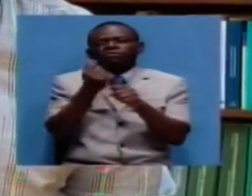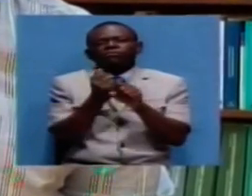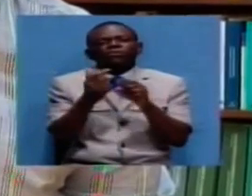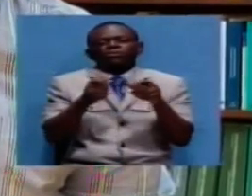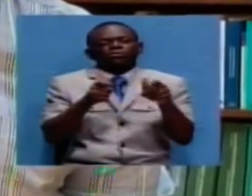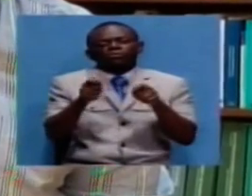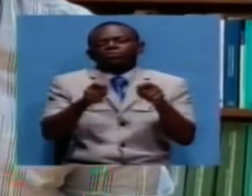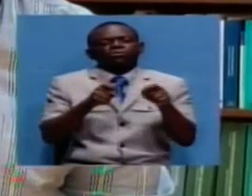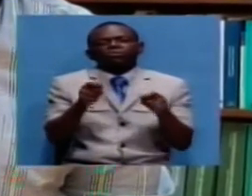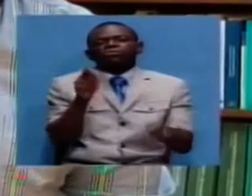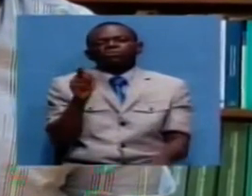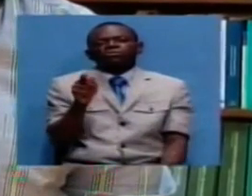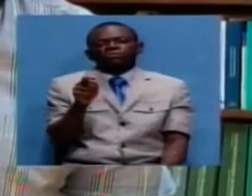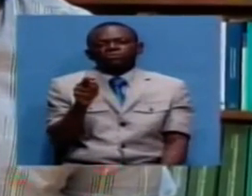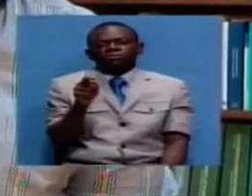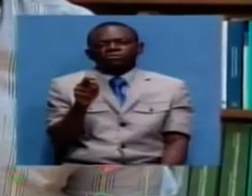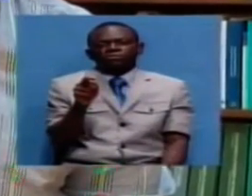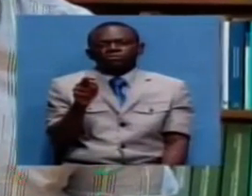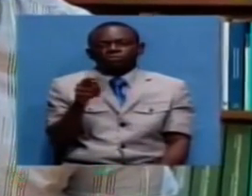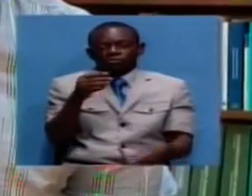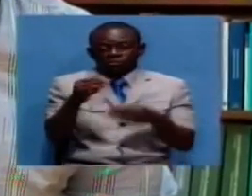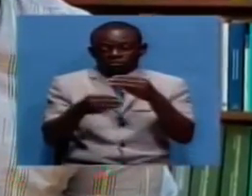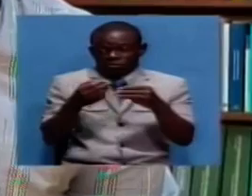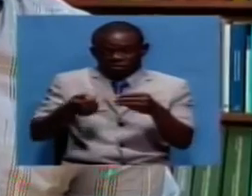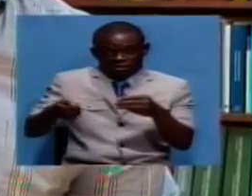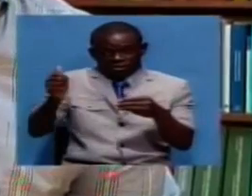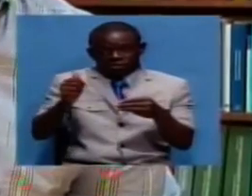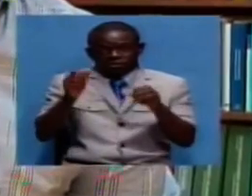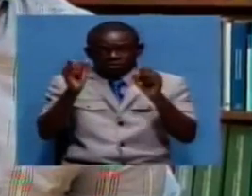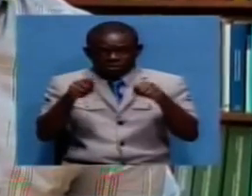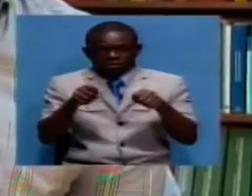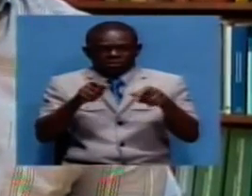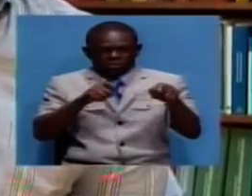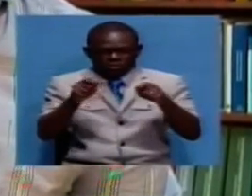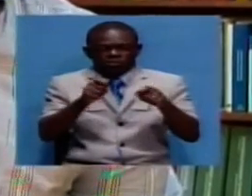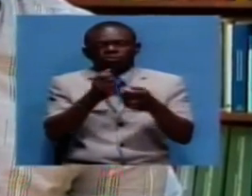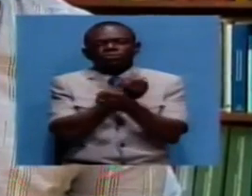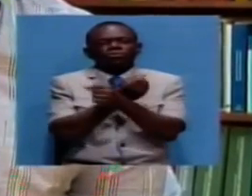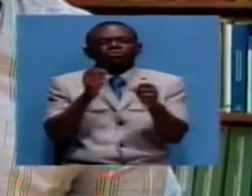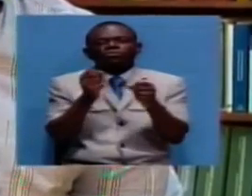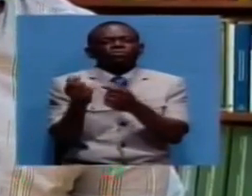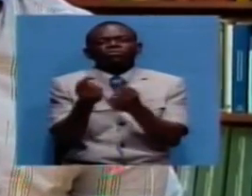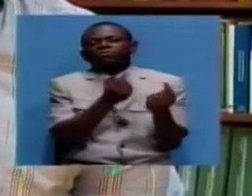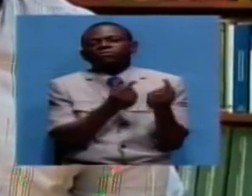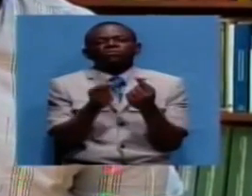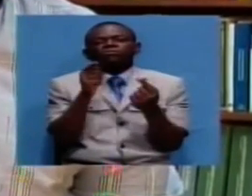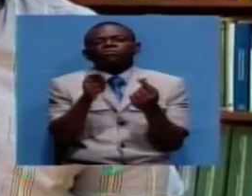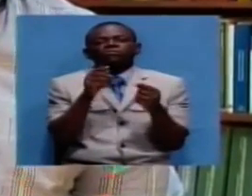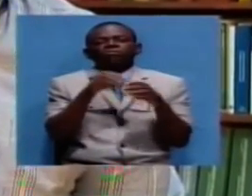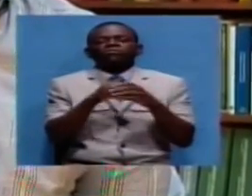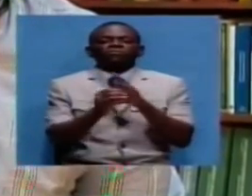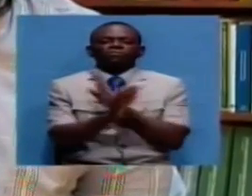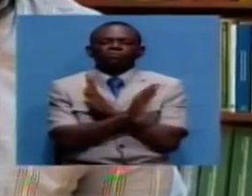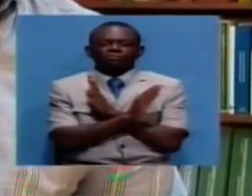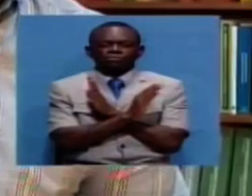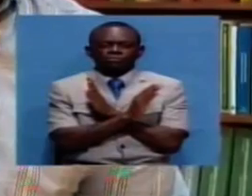considers necessary to address the situation that he has perceived exists in Zambia. Whereas